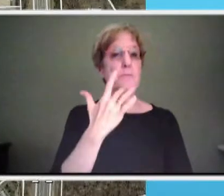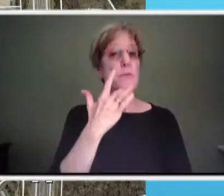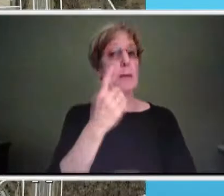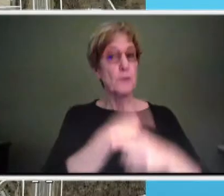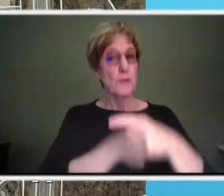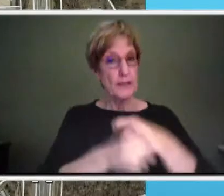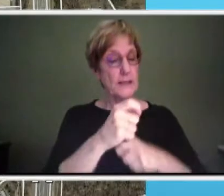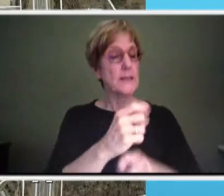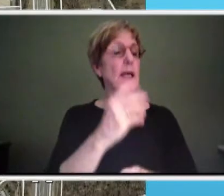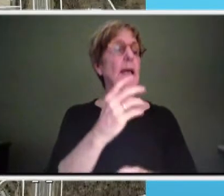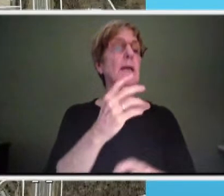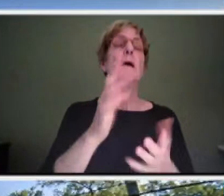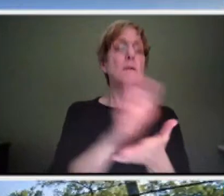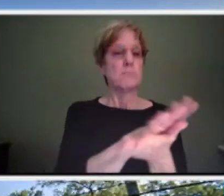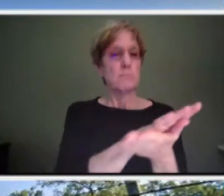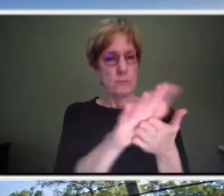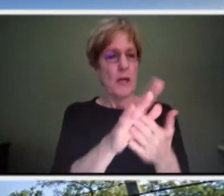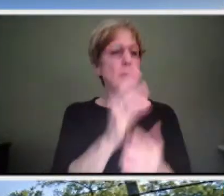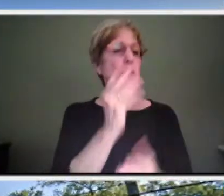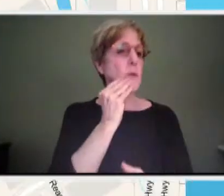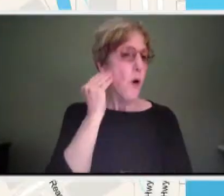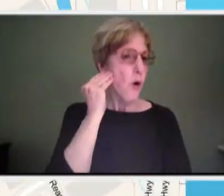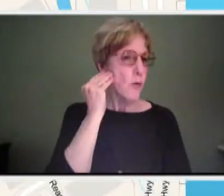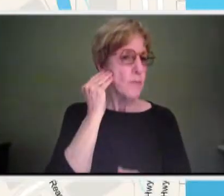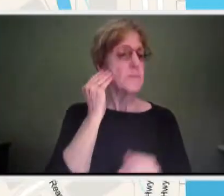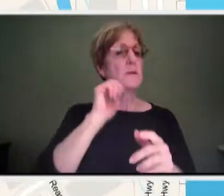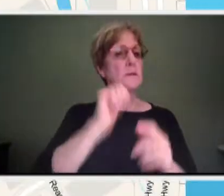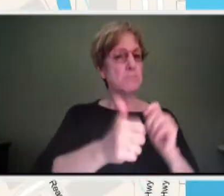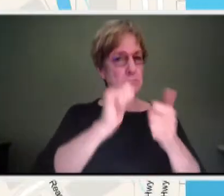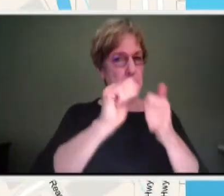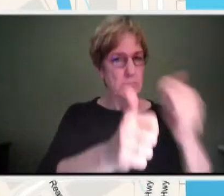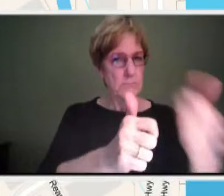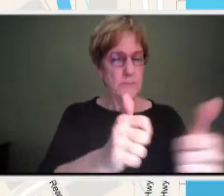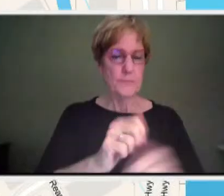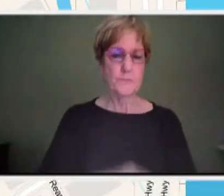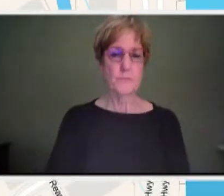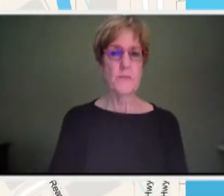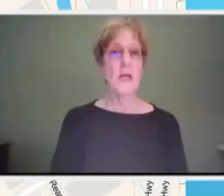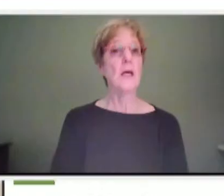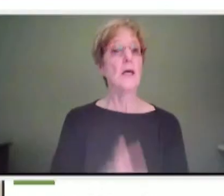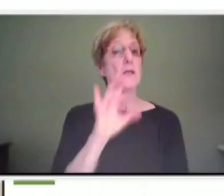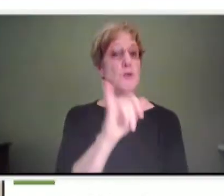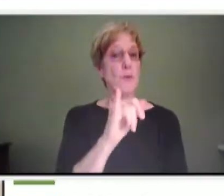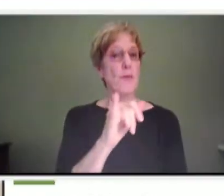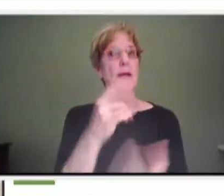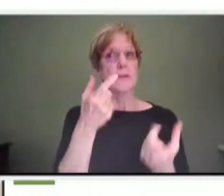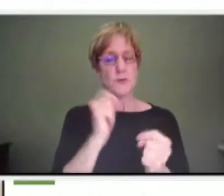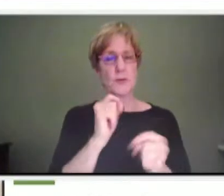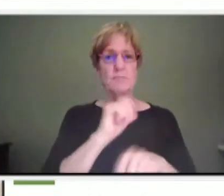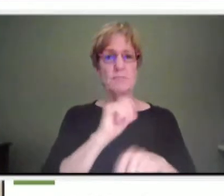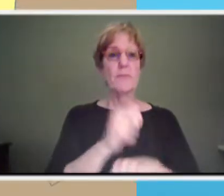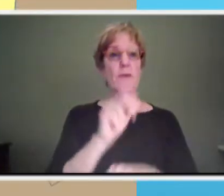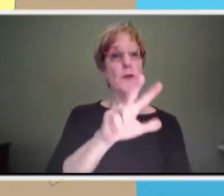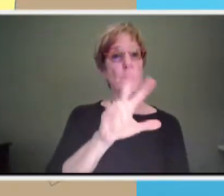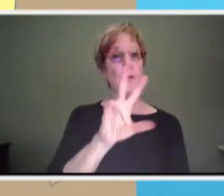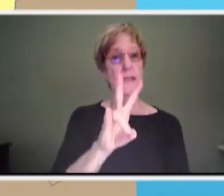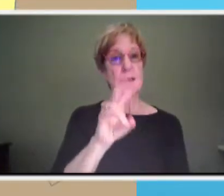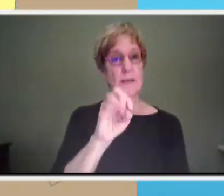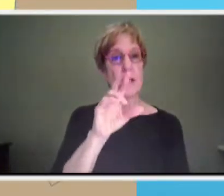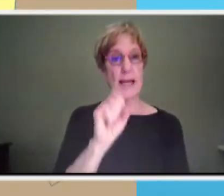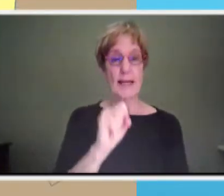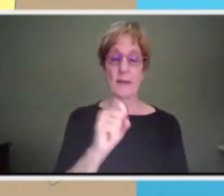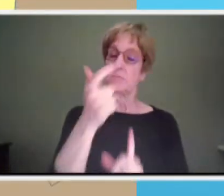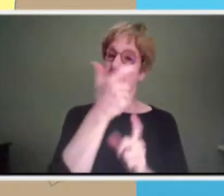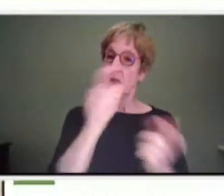provide a high-quality residential product in the area. So that's what they've endeavored to do. 37 acres is a large piece of